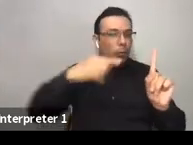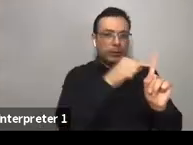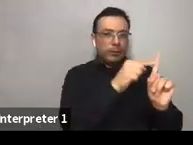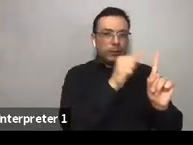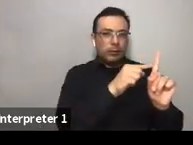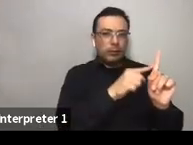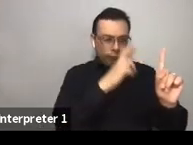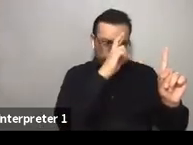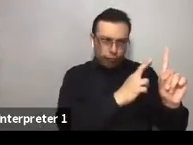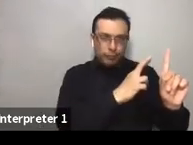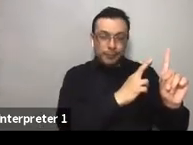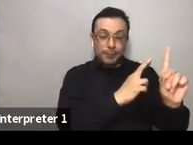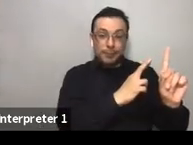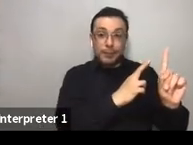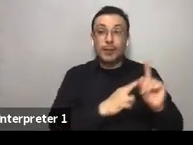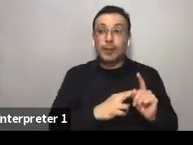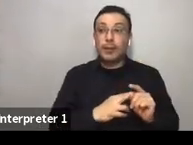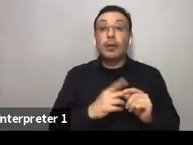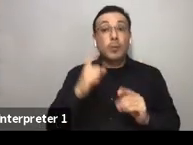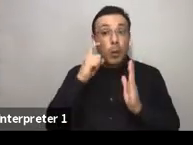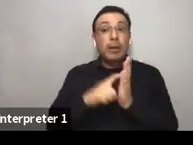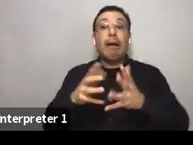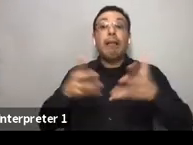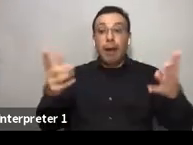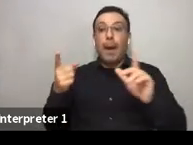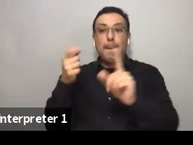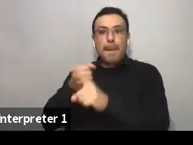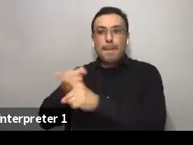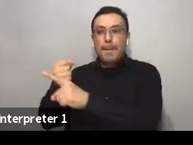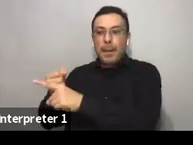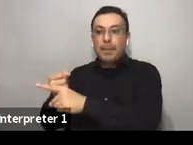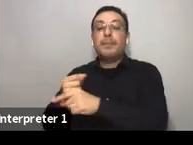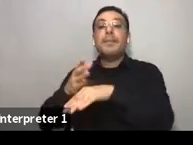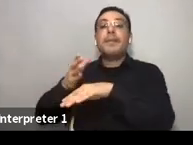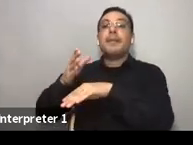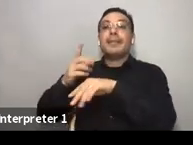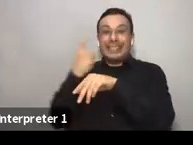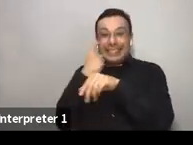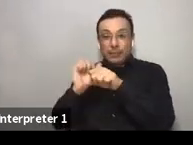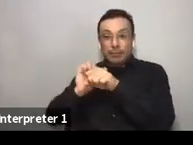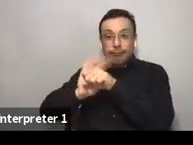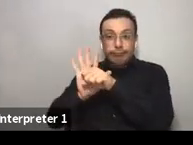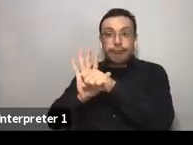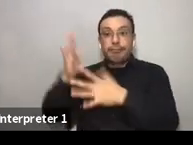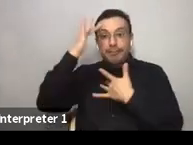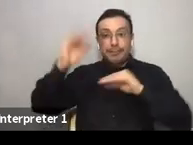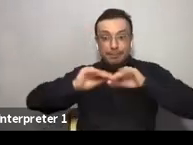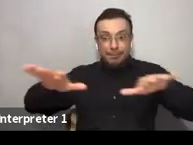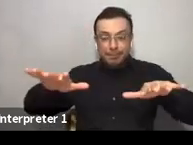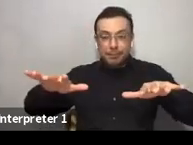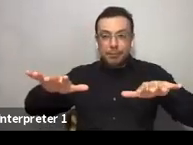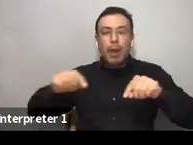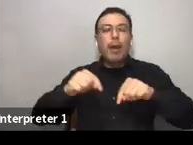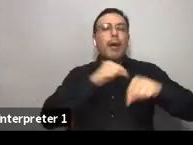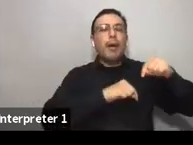especially after the pandemic hit, but it has come up for many years prior. There is no exception for